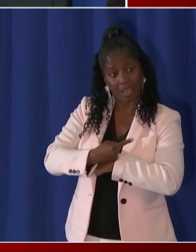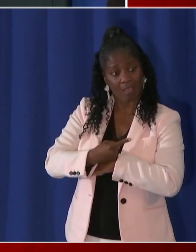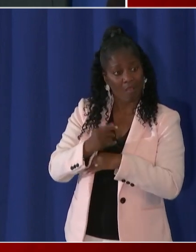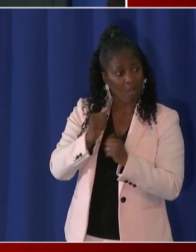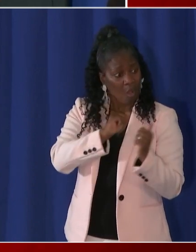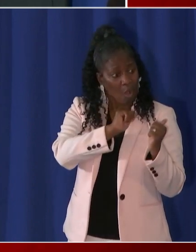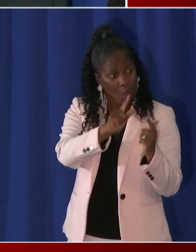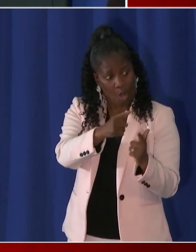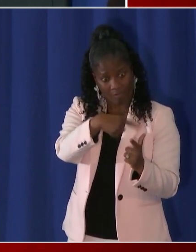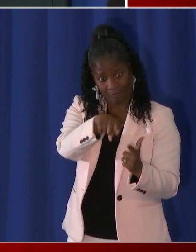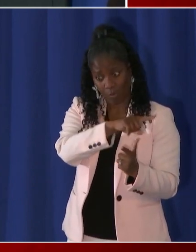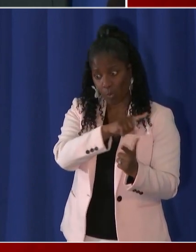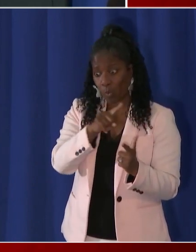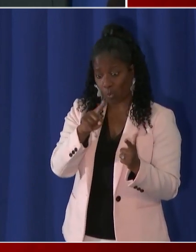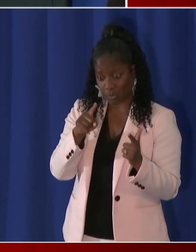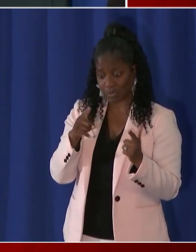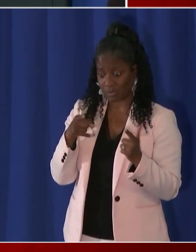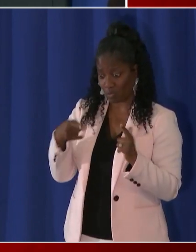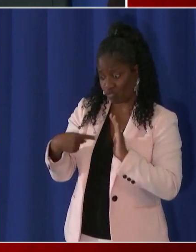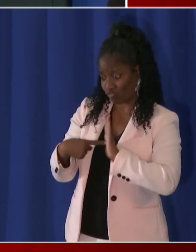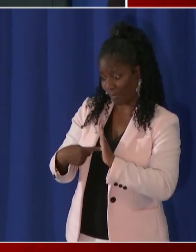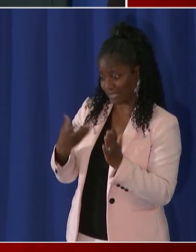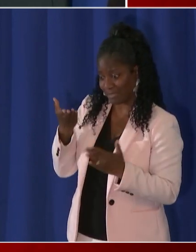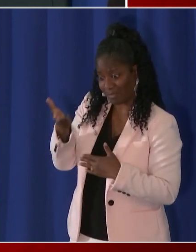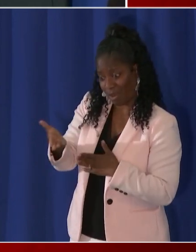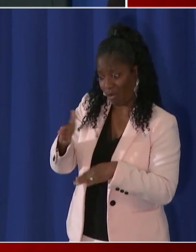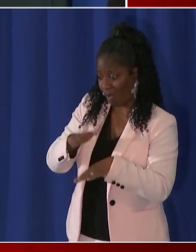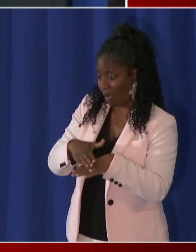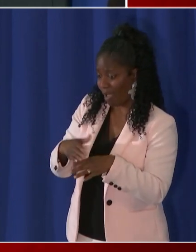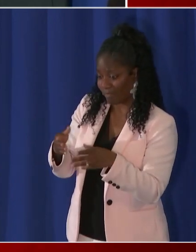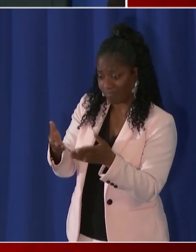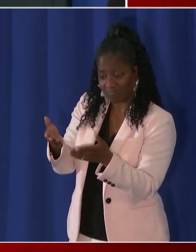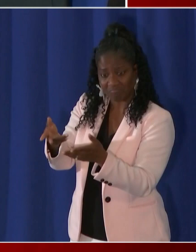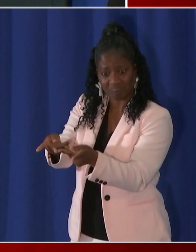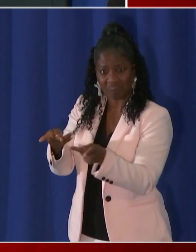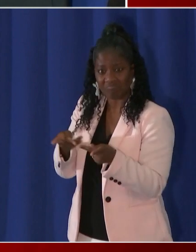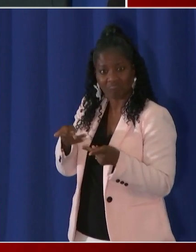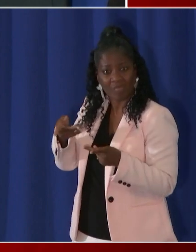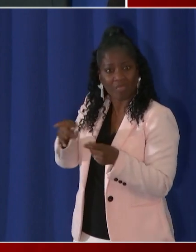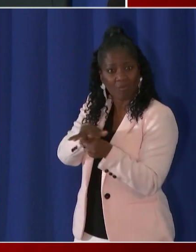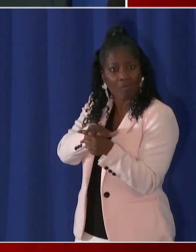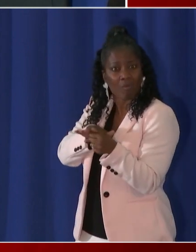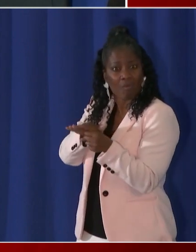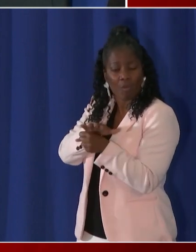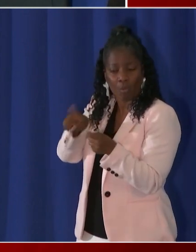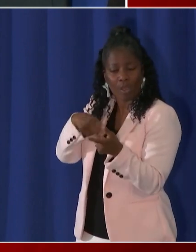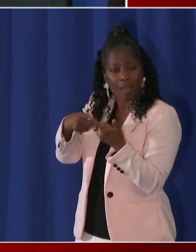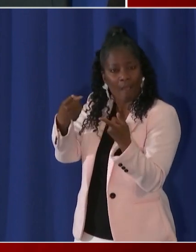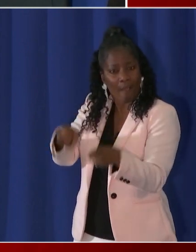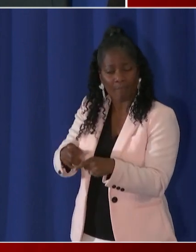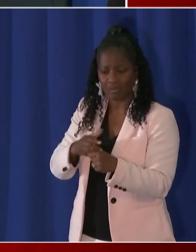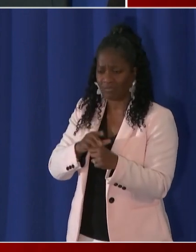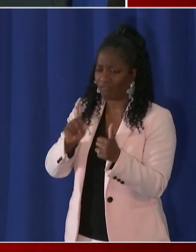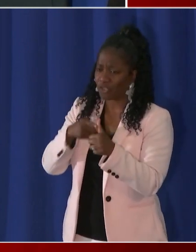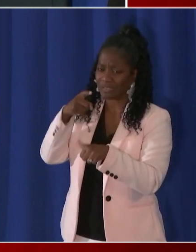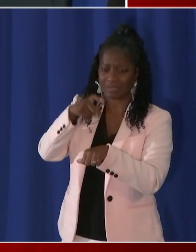all of these entities were represented there on the scene of this shooting. And it wasn't, this is the first time, you know, we got together and we're trying to